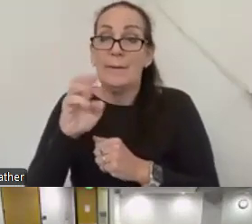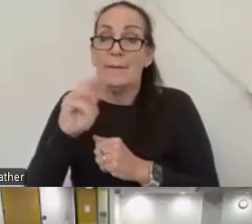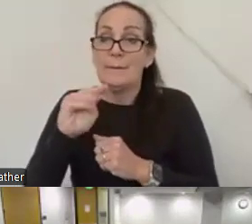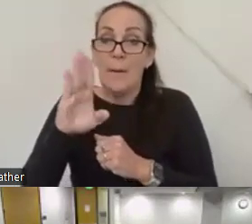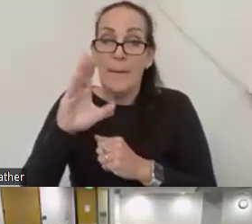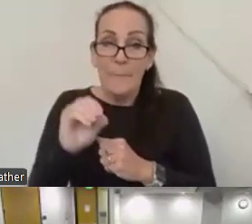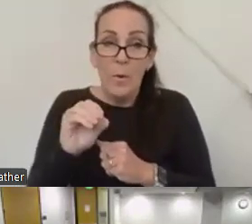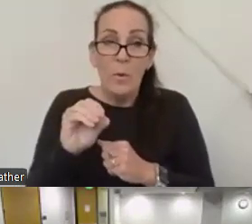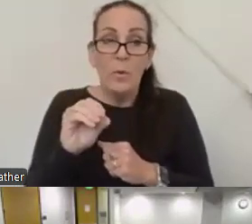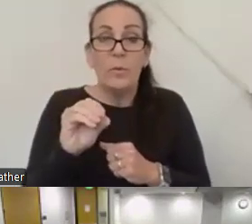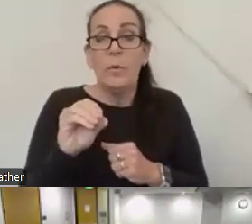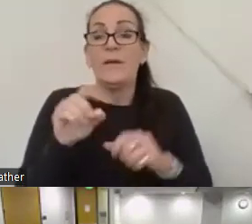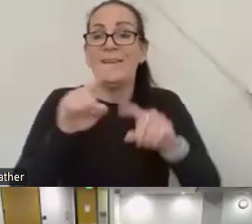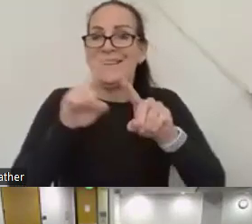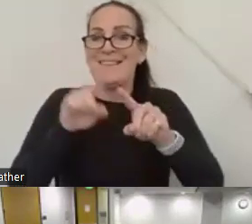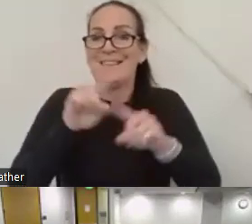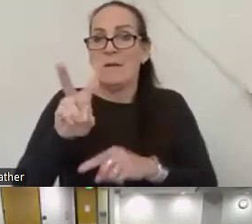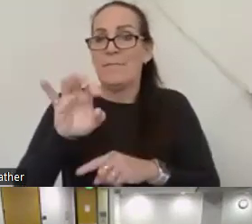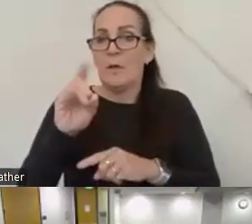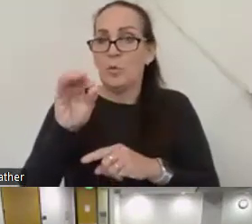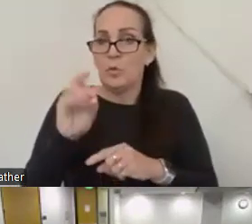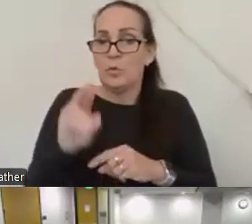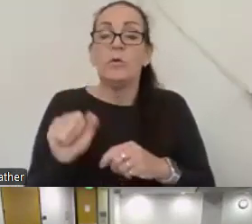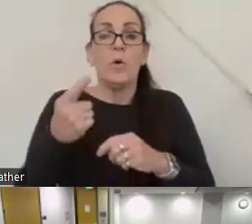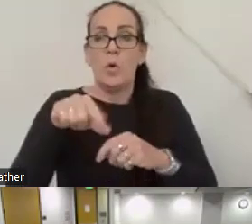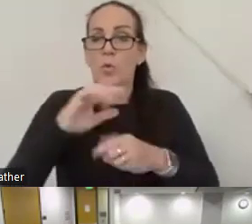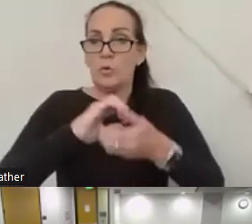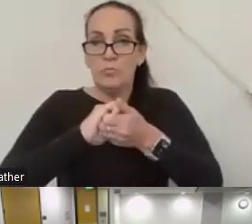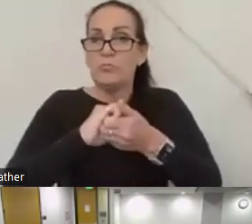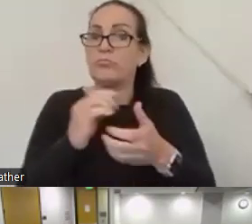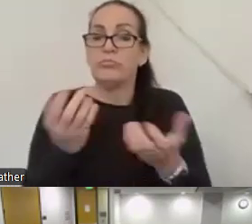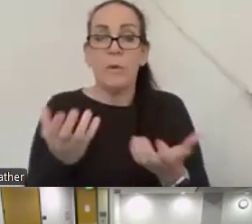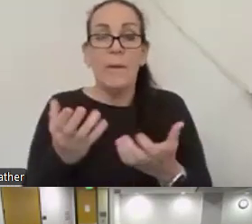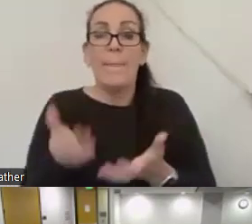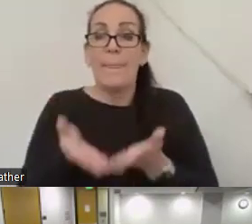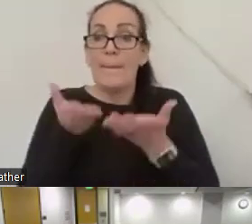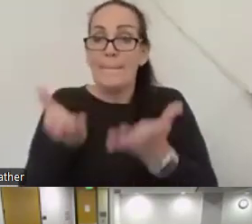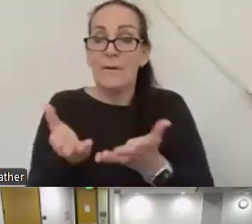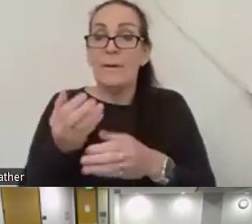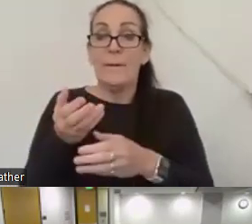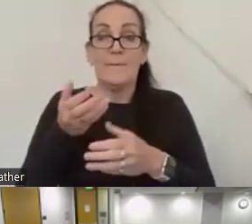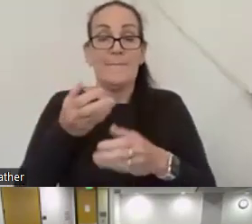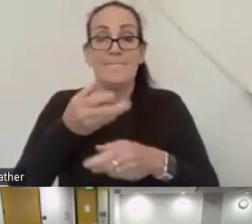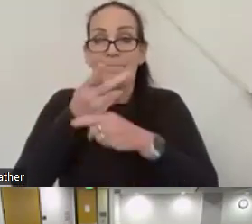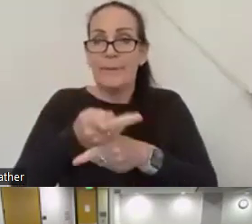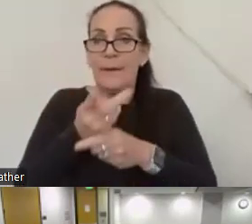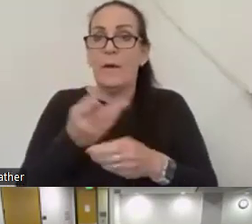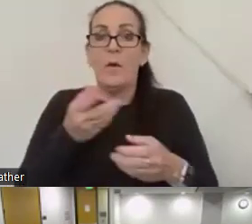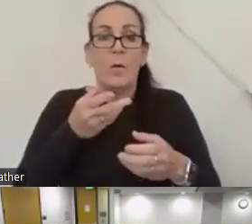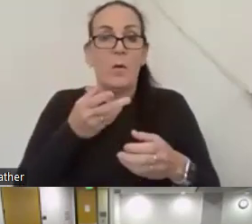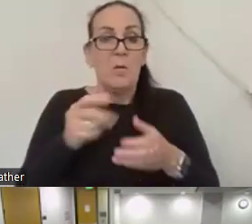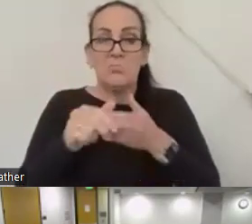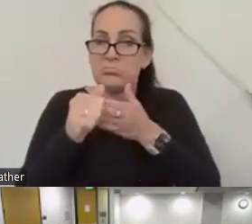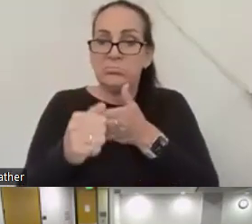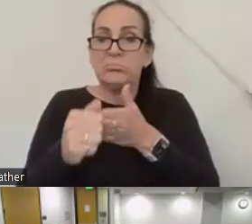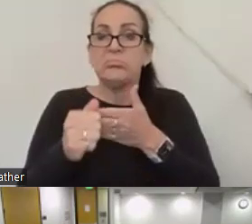guide model to provide some of the care navigation for individuals on